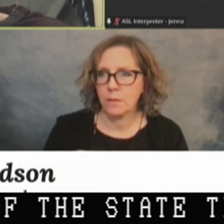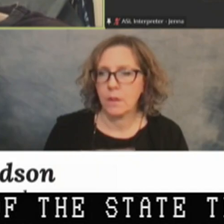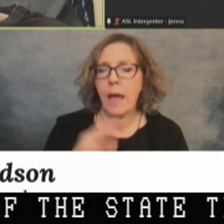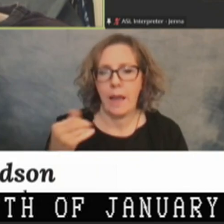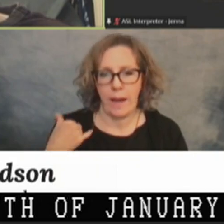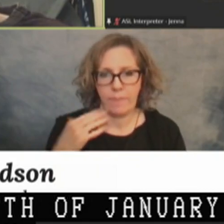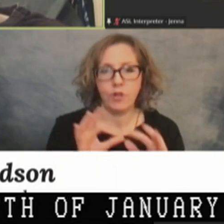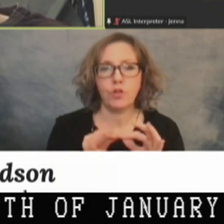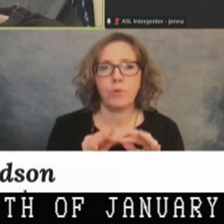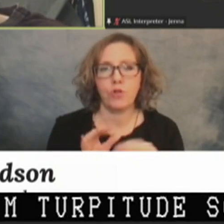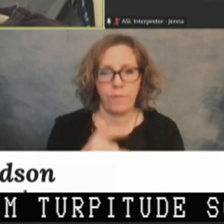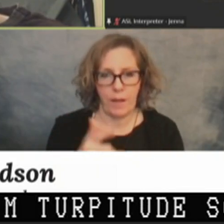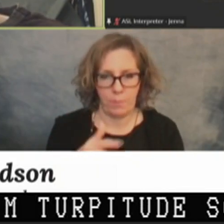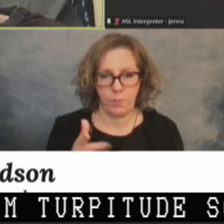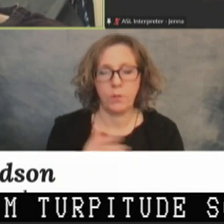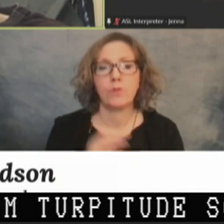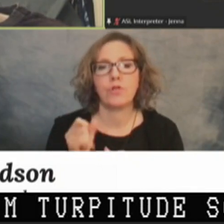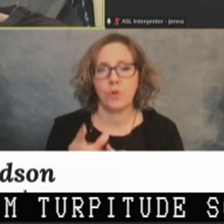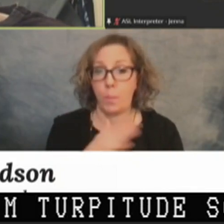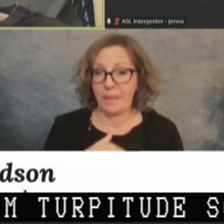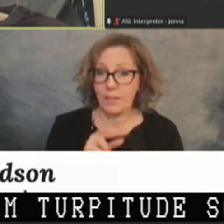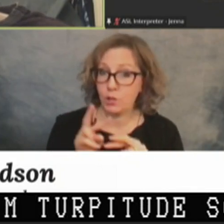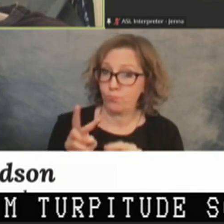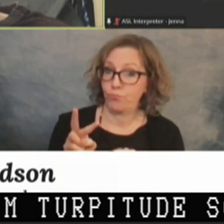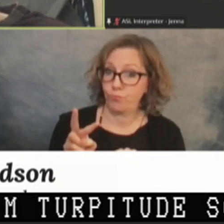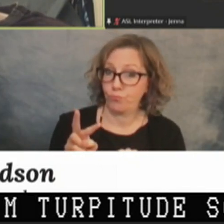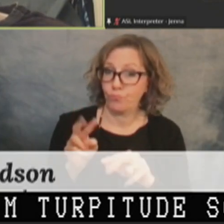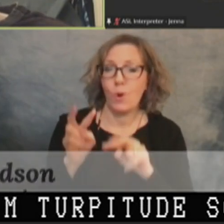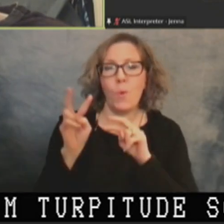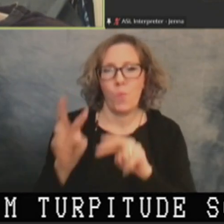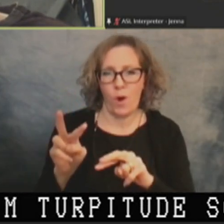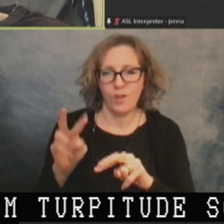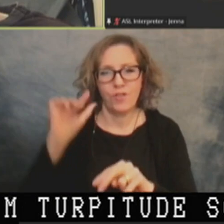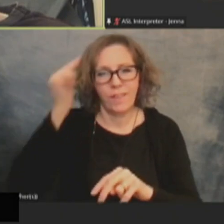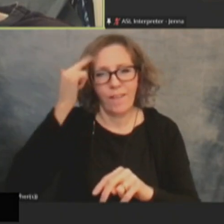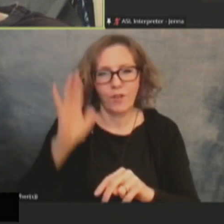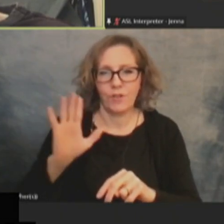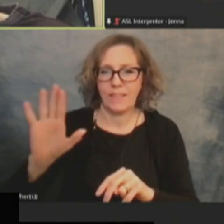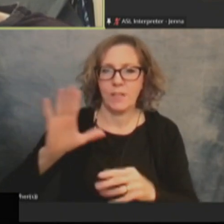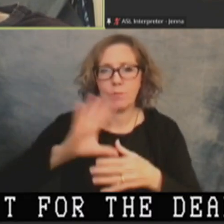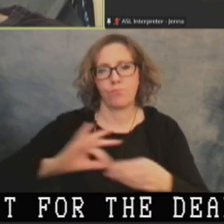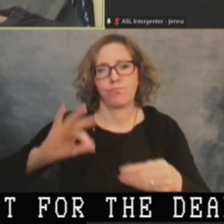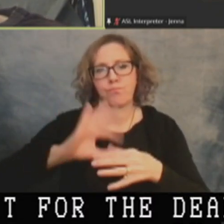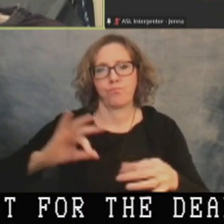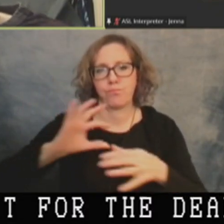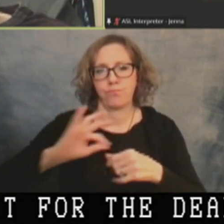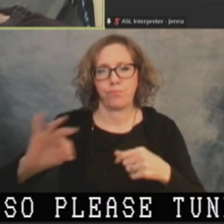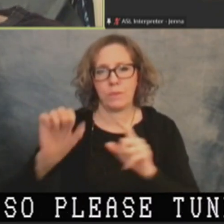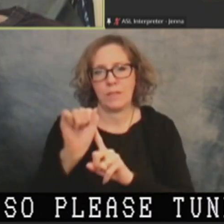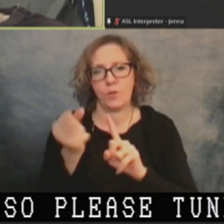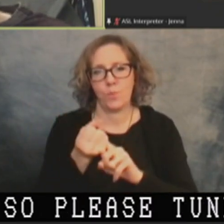community, so please tune in and watch the governor's state of the state.